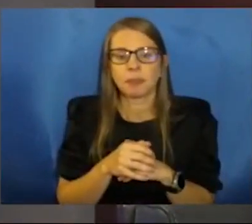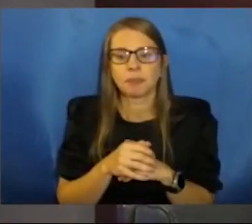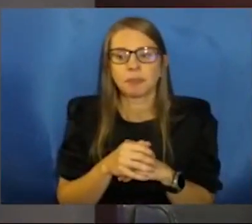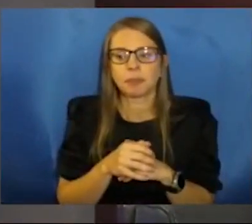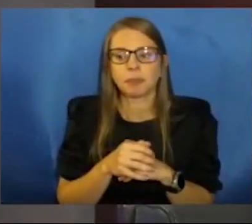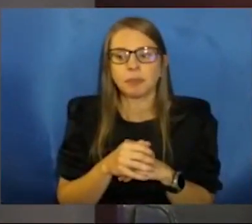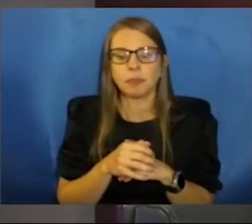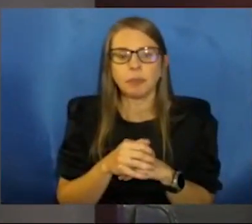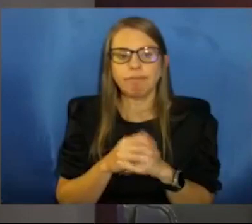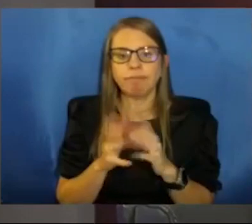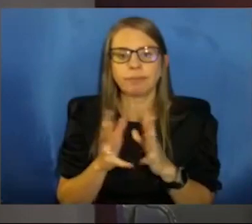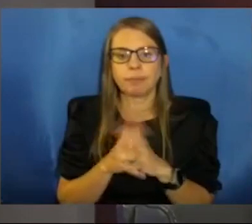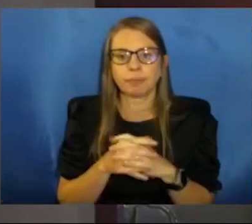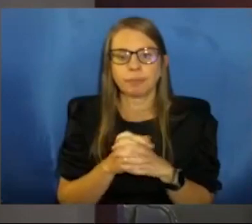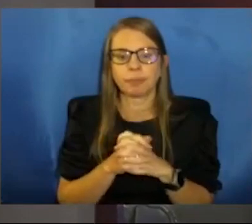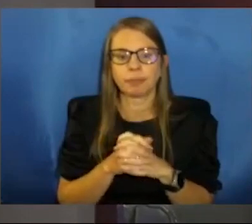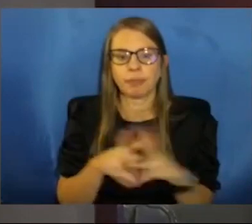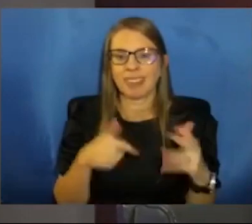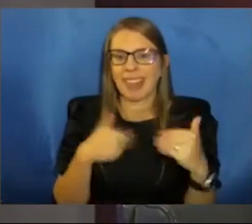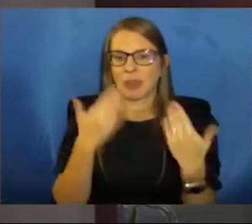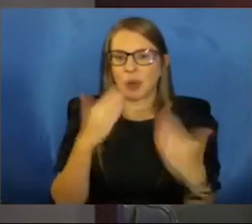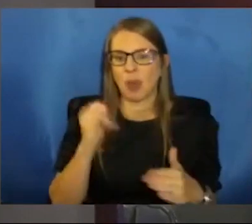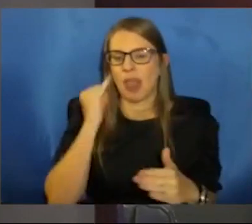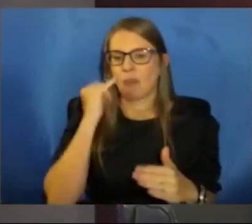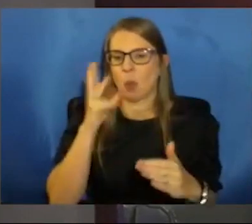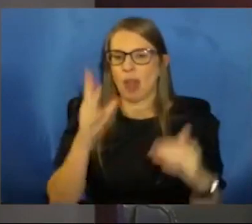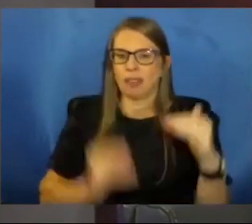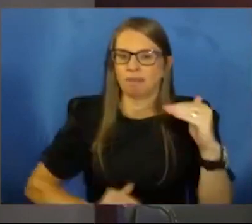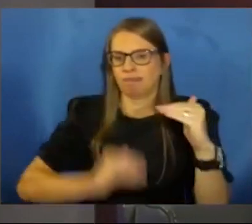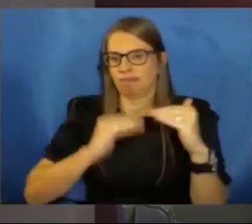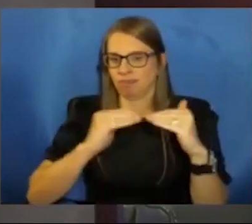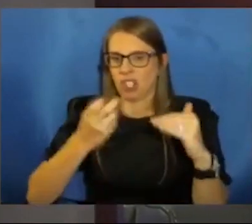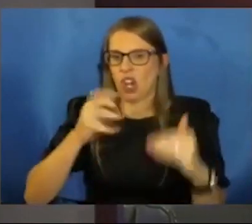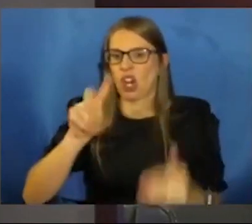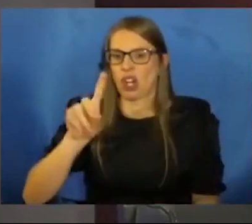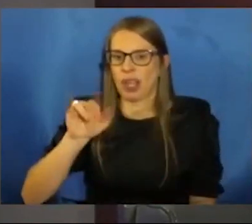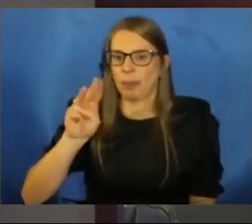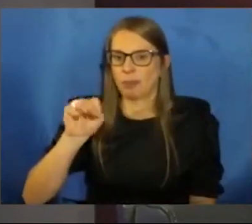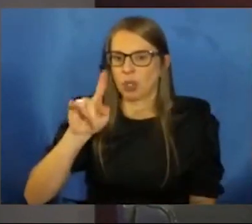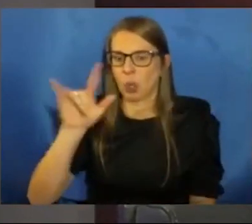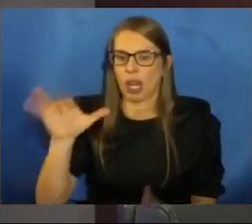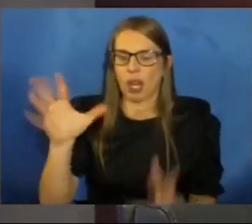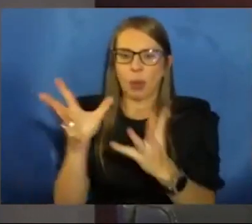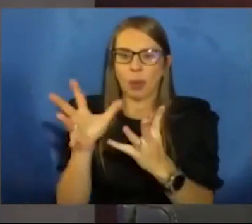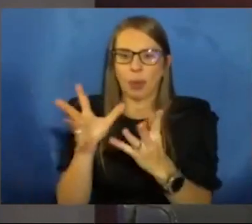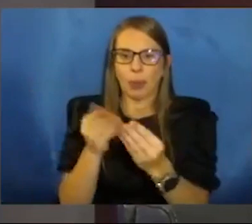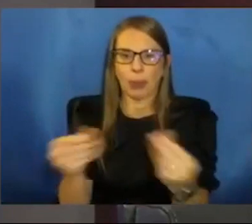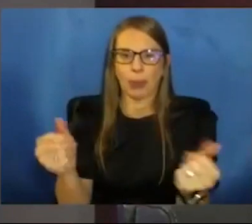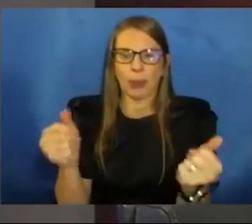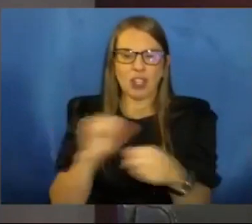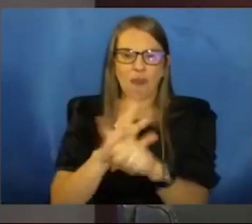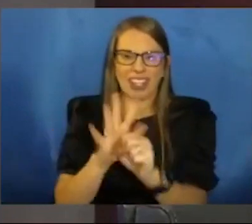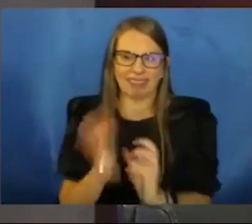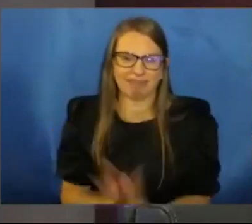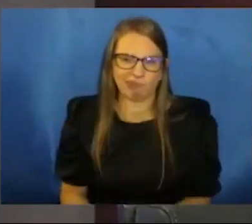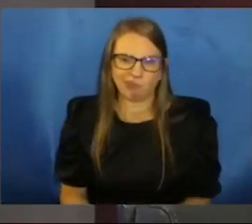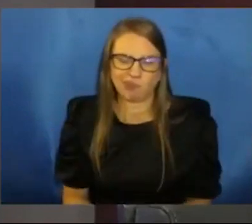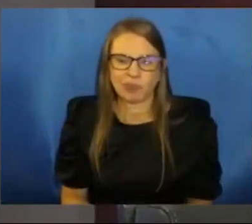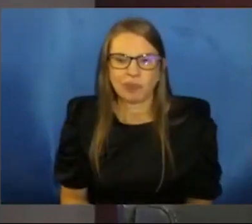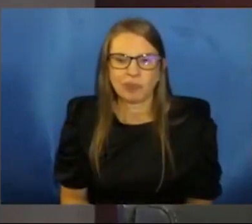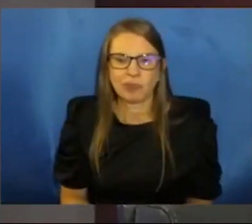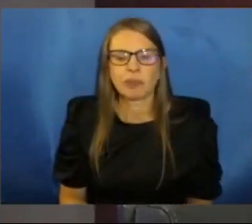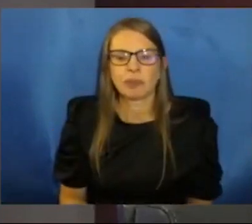safer scenario there than if just one of you are masked. Or, you know, if you can get to that area where just the two of